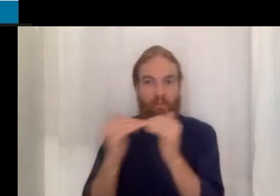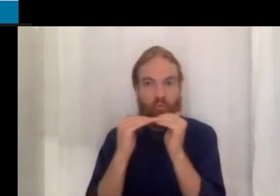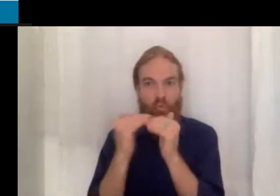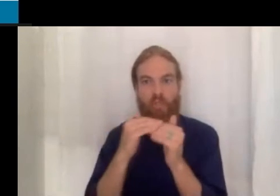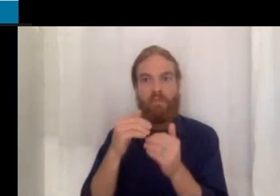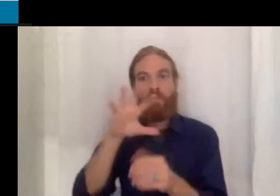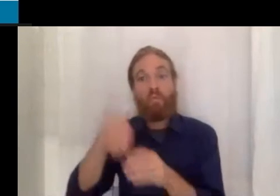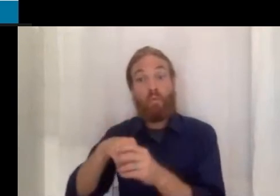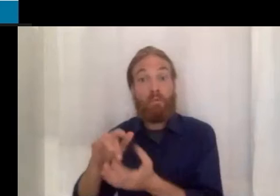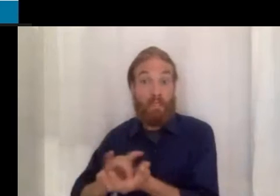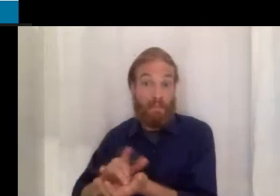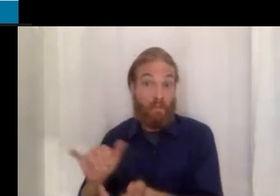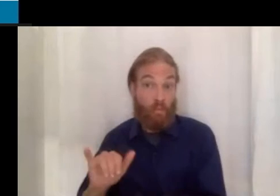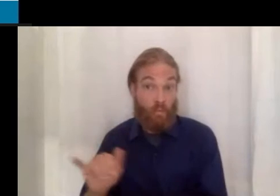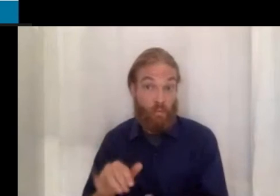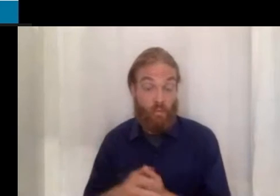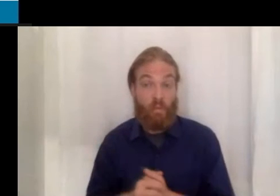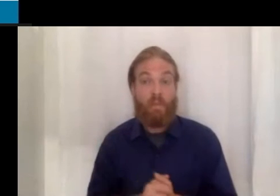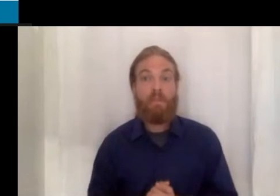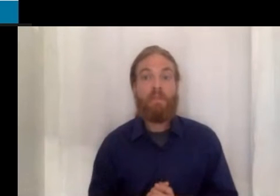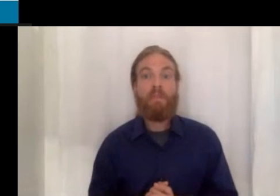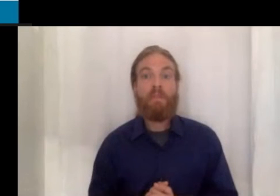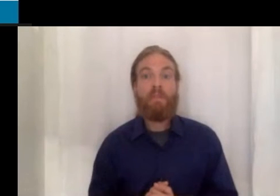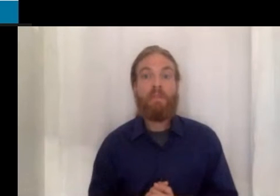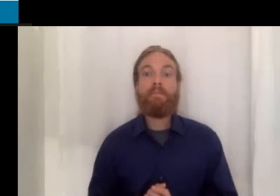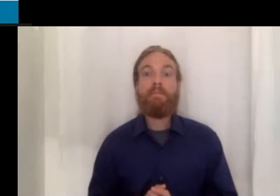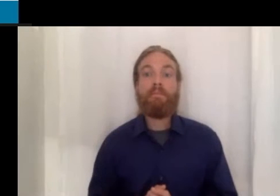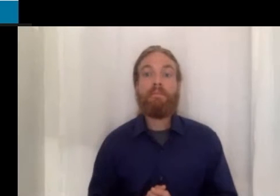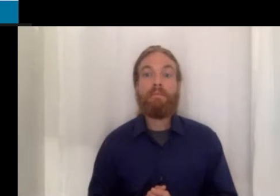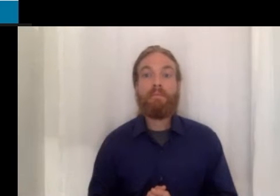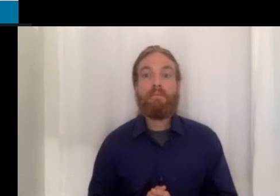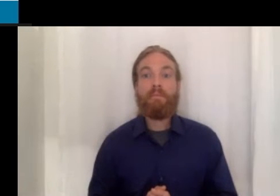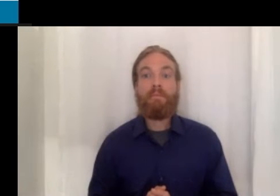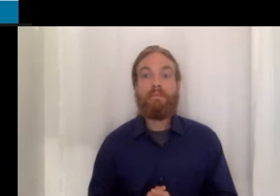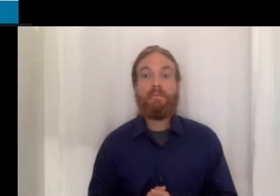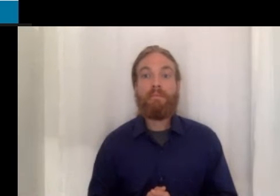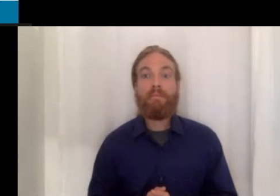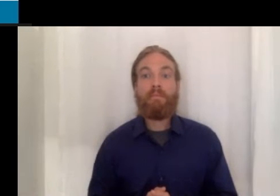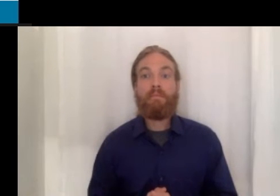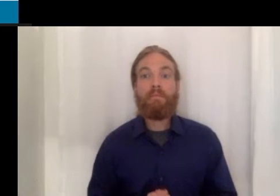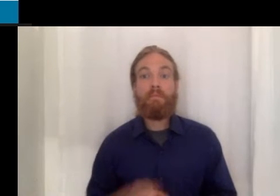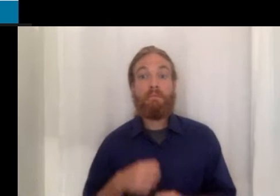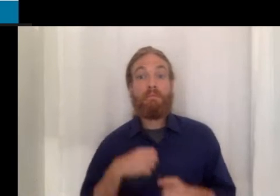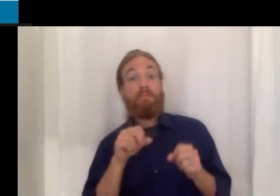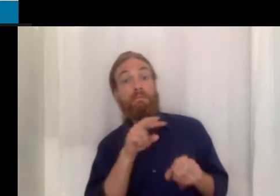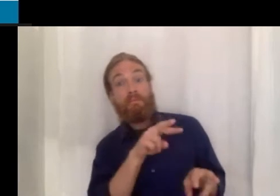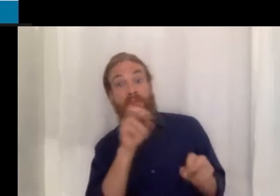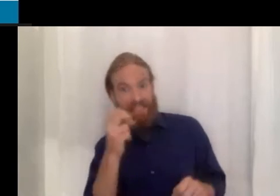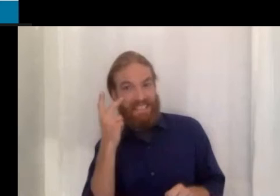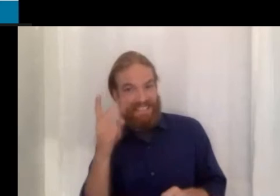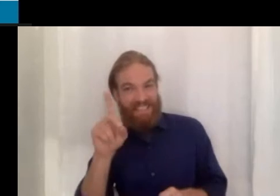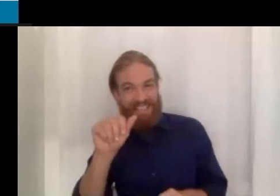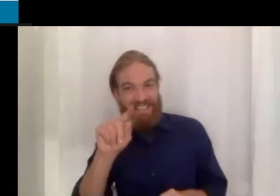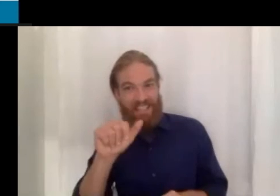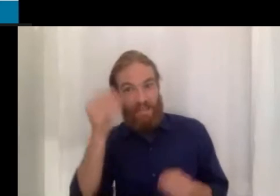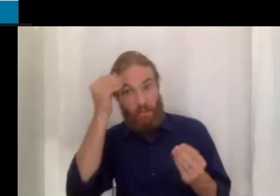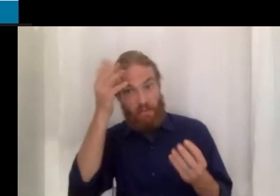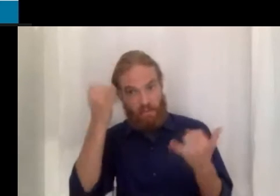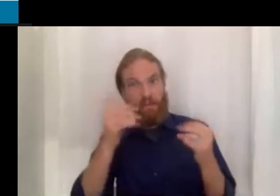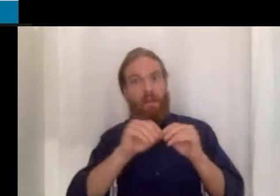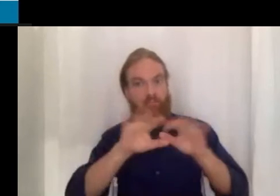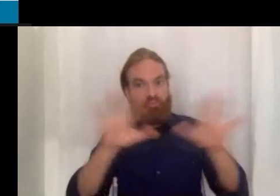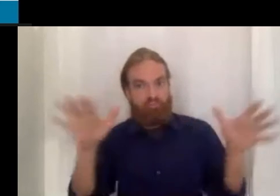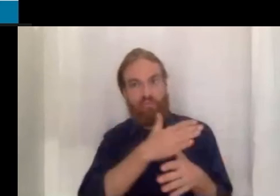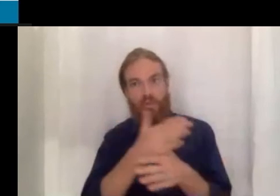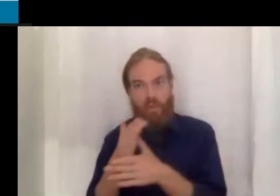of Delta spread from just our southern states into the rest of the nation, that there is access for these other states